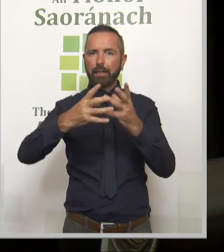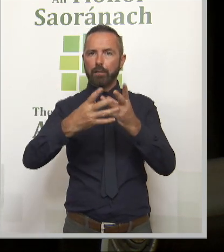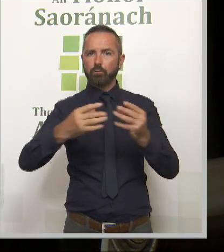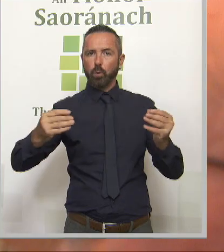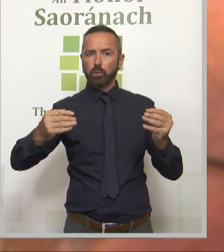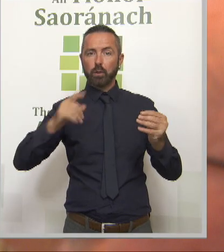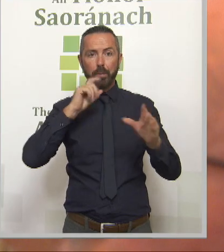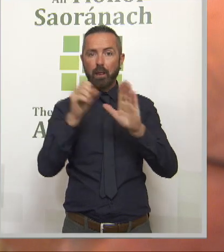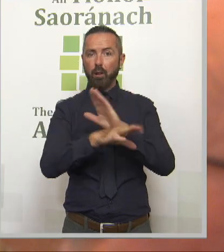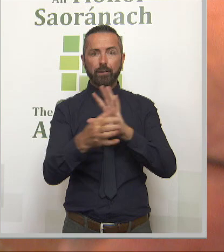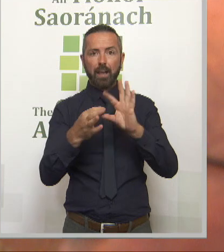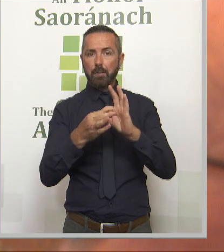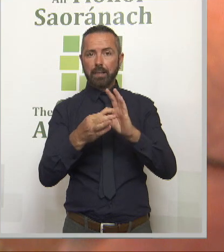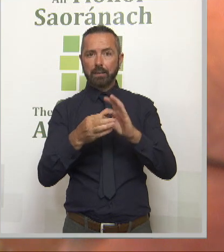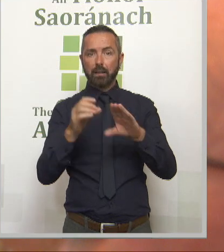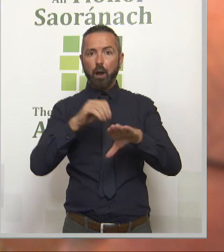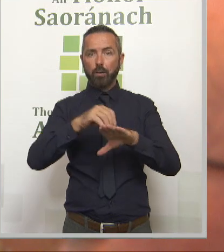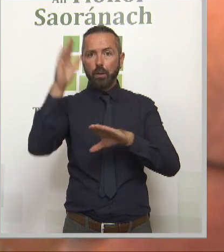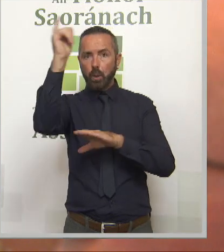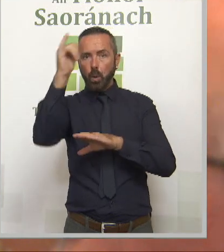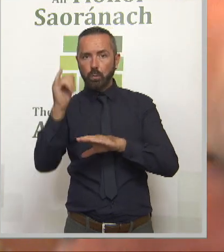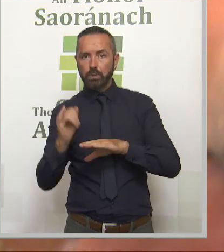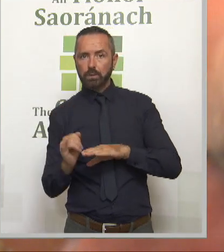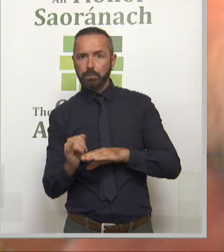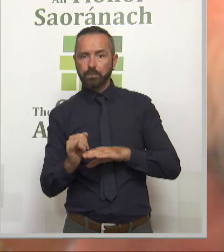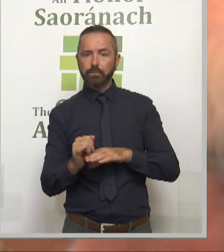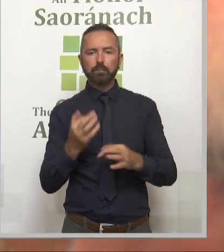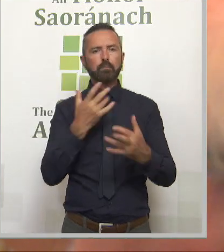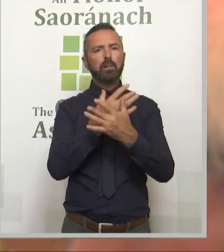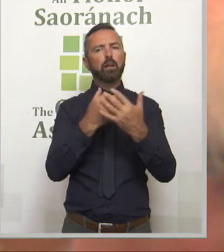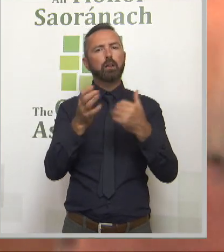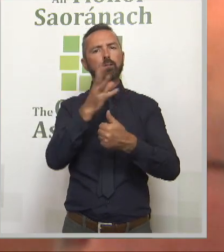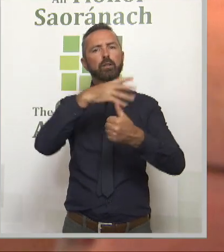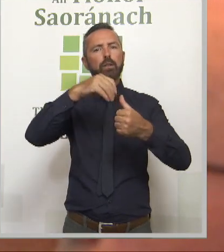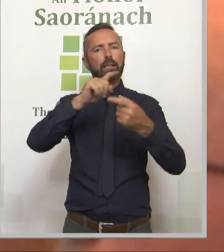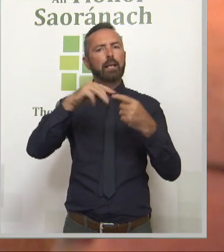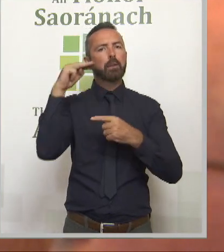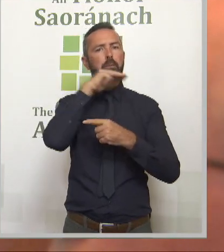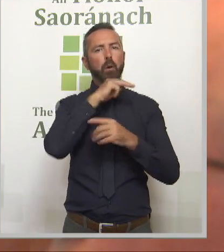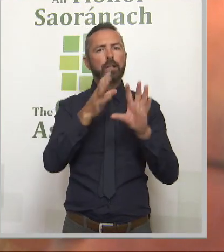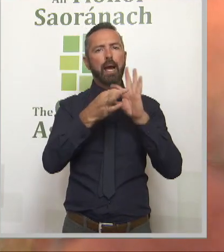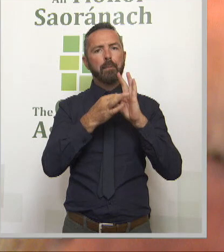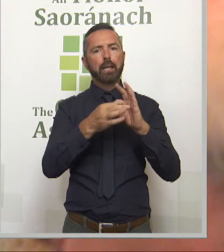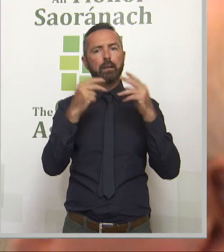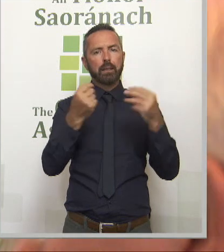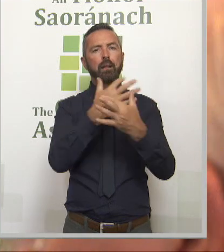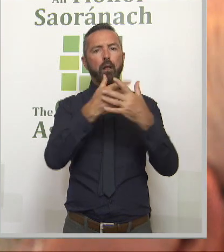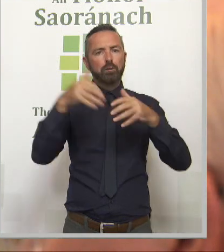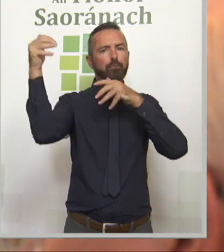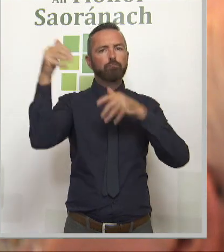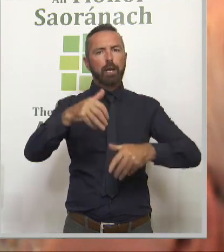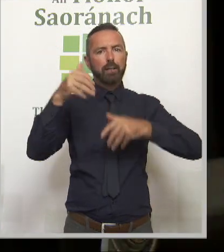coastal habitats. Many of our most unique and important habitats require a high level of rainfall, for